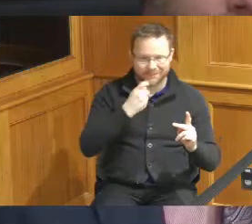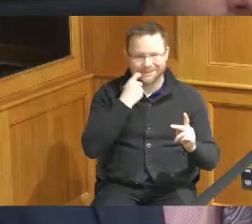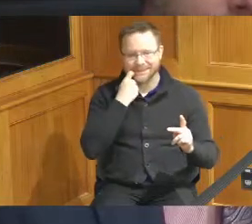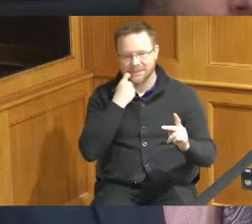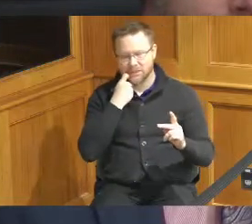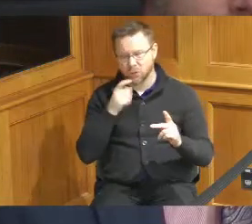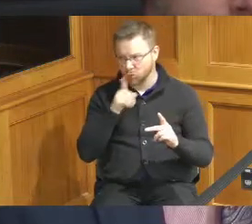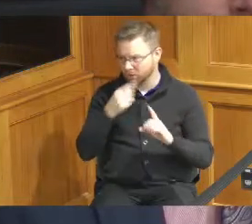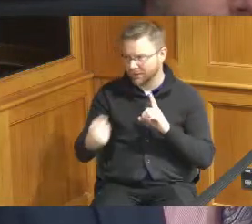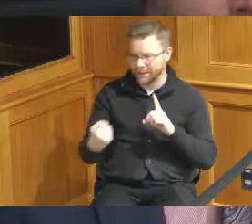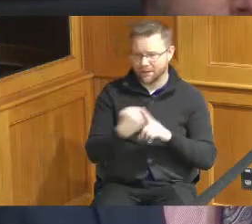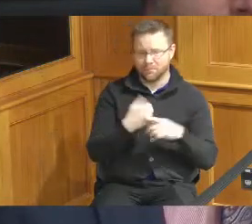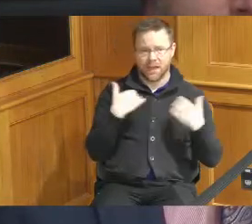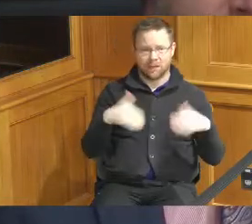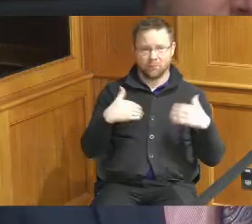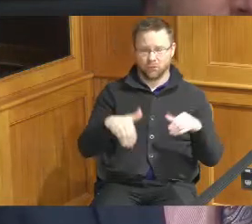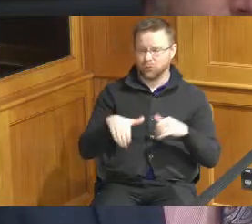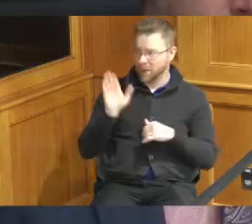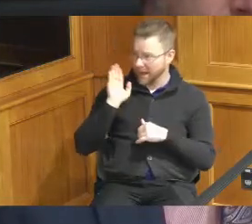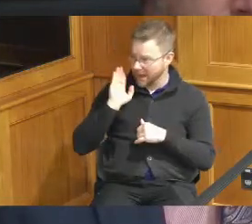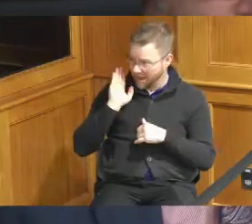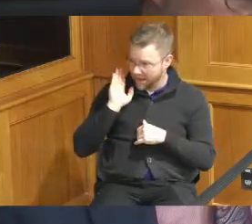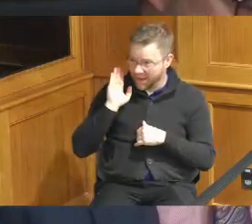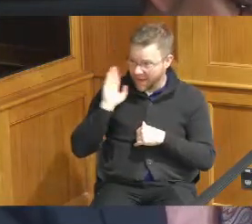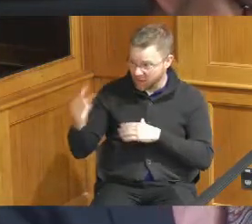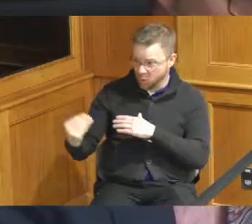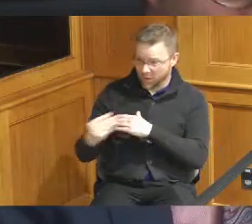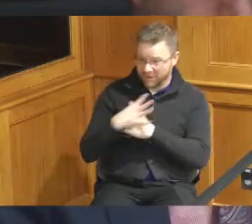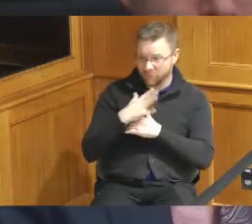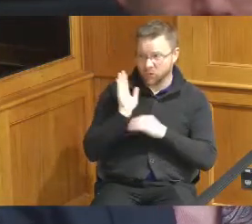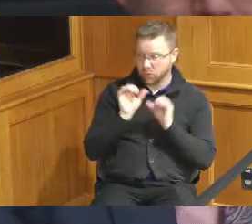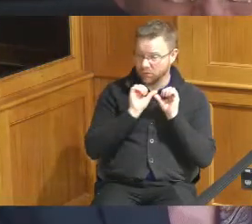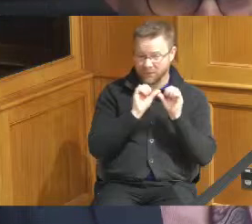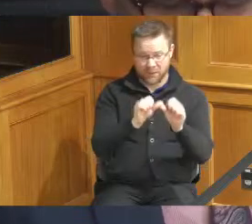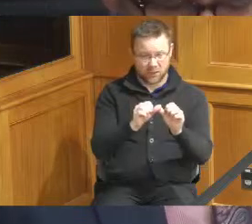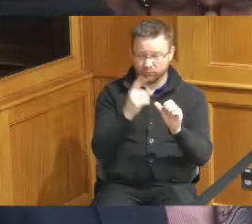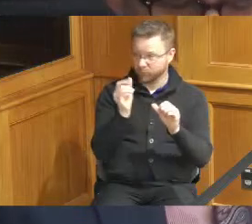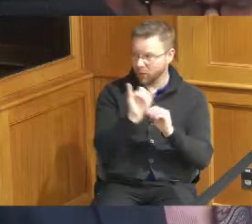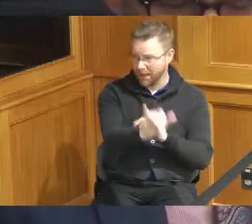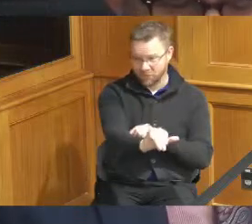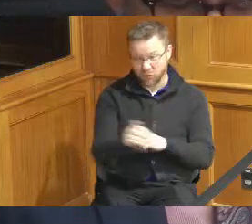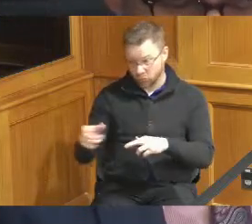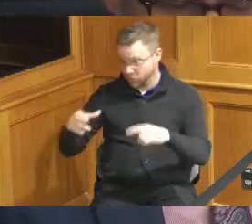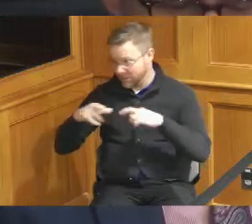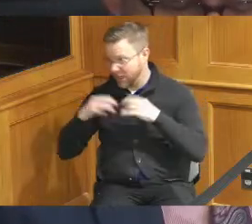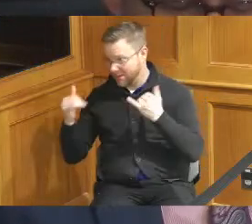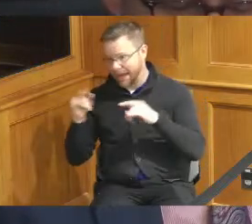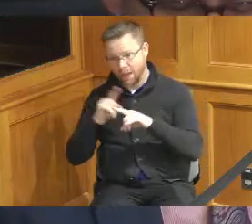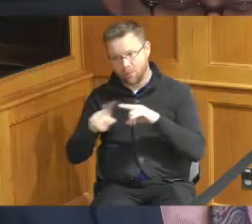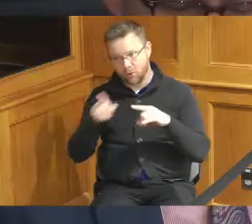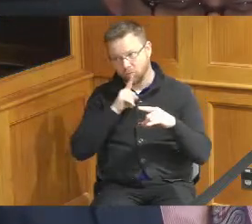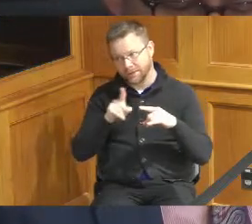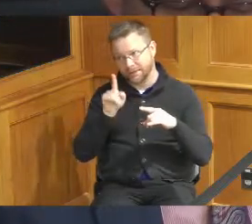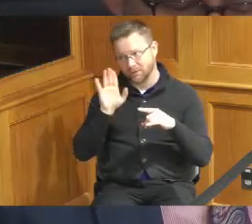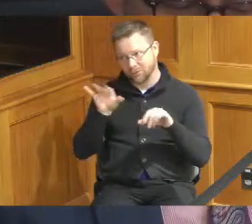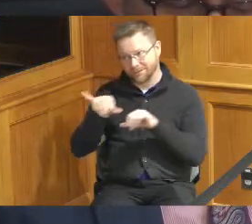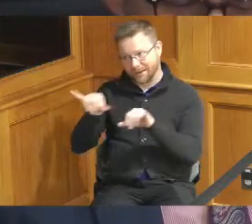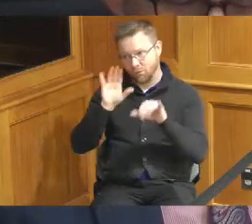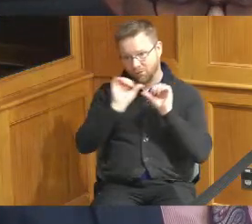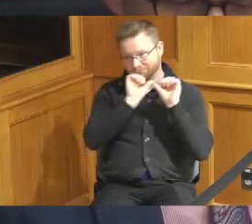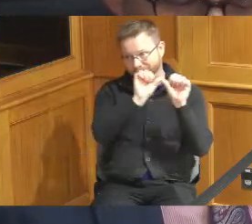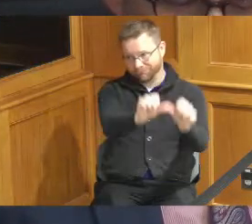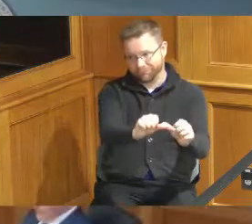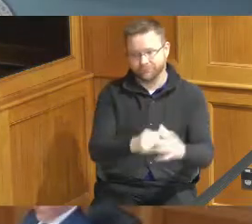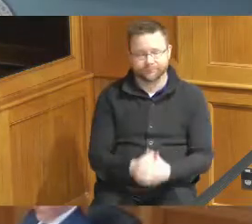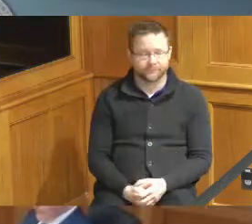to know that that voice lives on at the table. Even though you're retired, you really set a very high bar. Thank you for that. Thanks, I appreciate